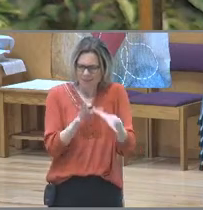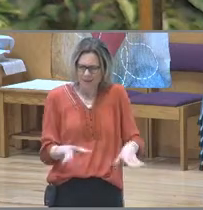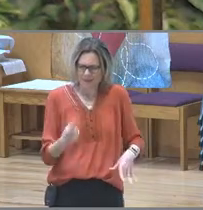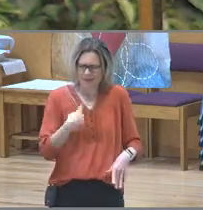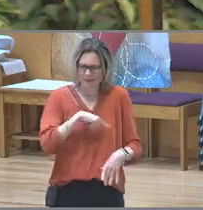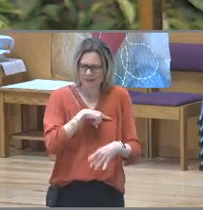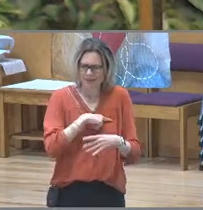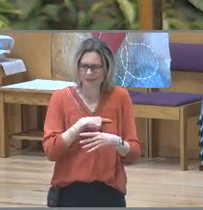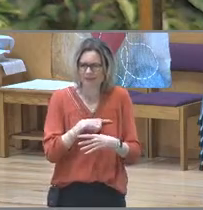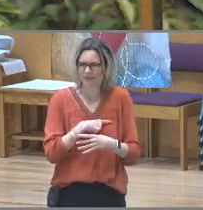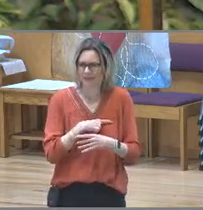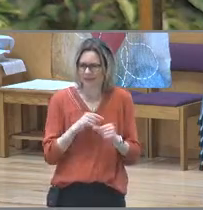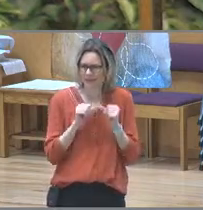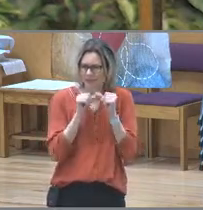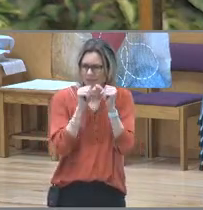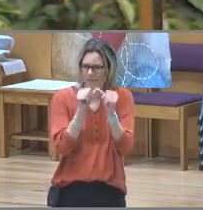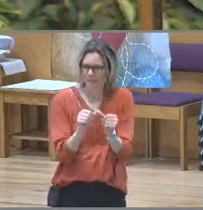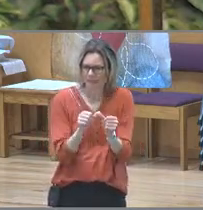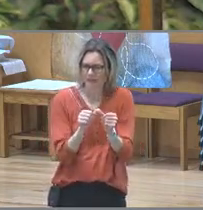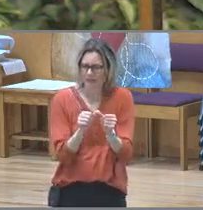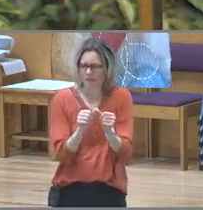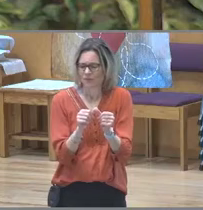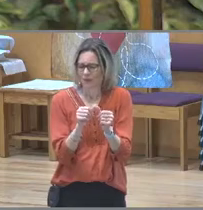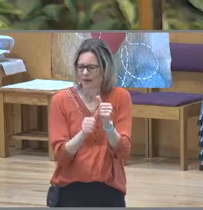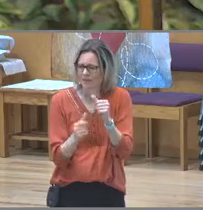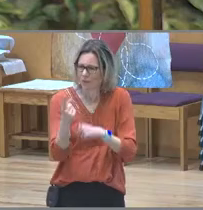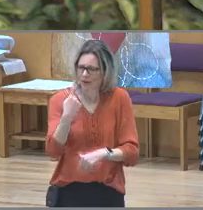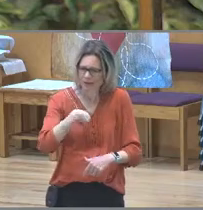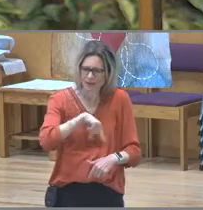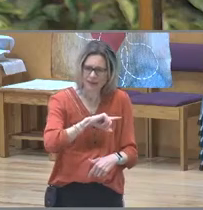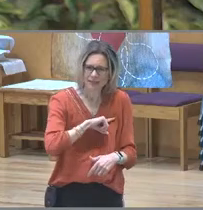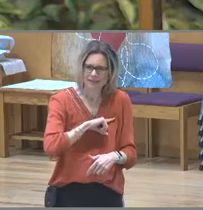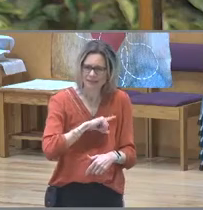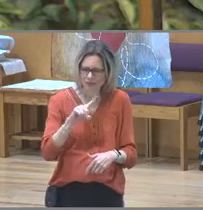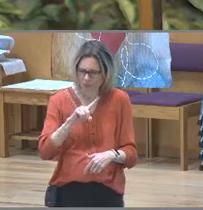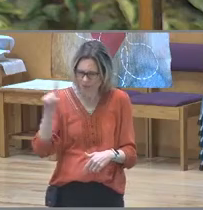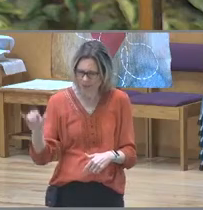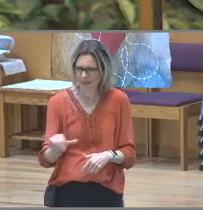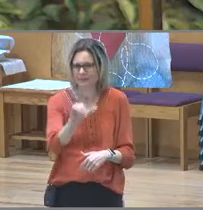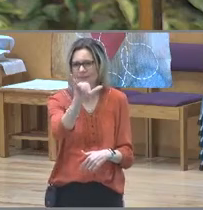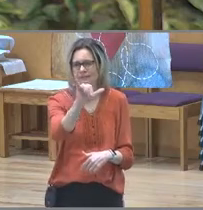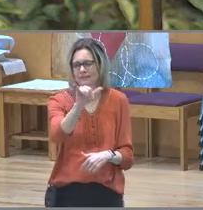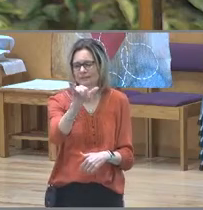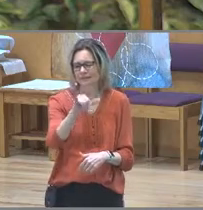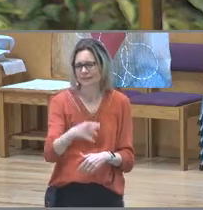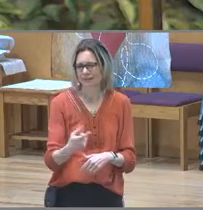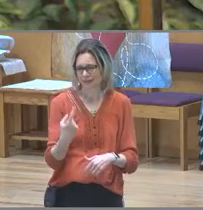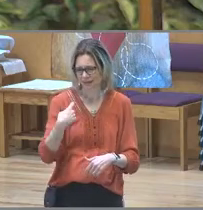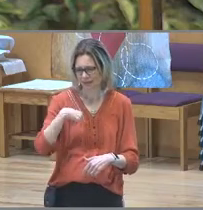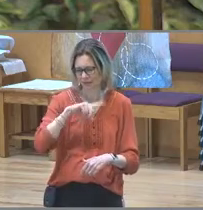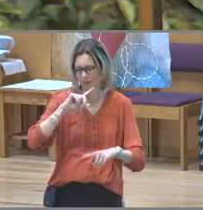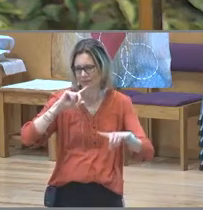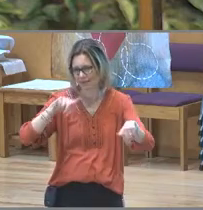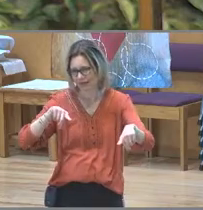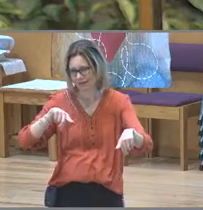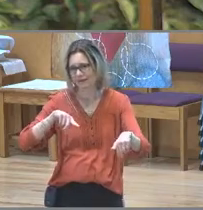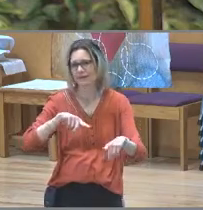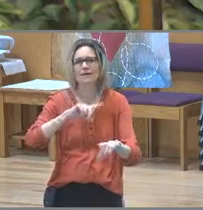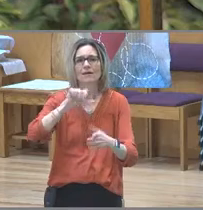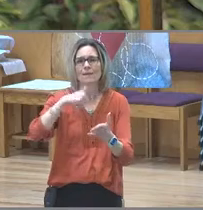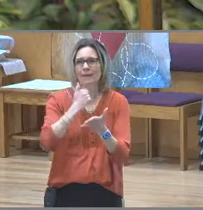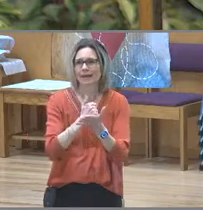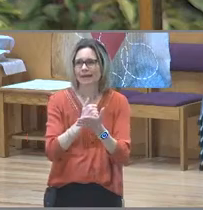us and remain with every one of us always. And we said,